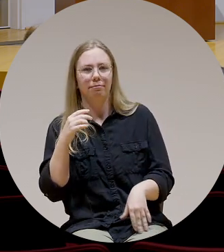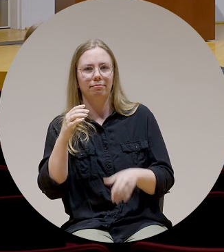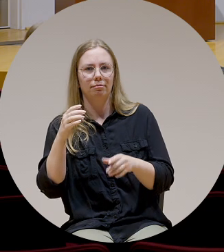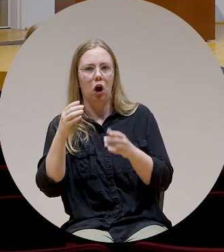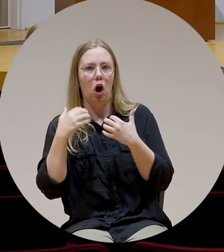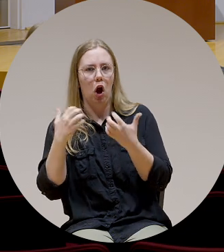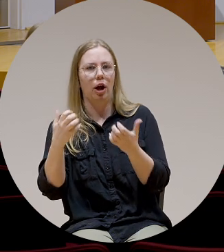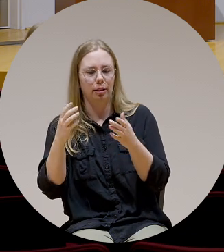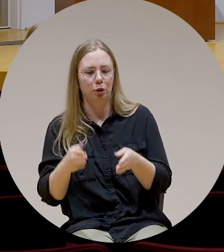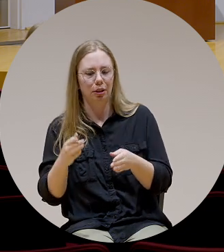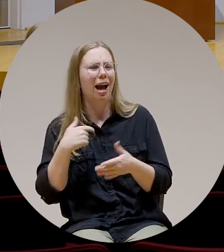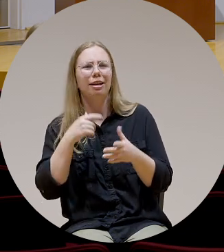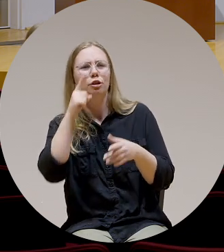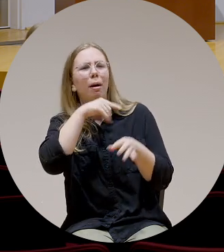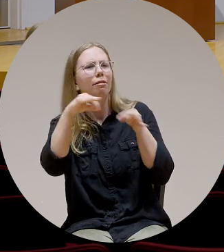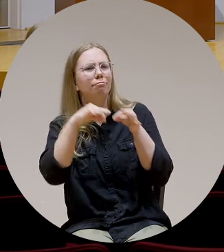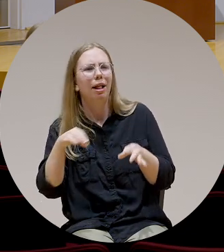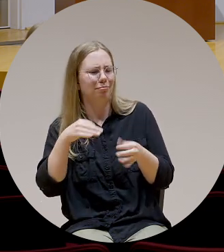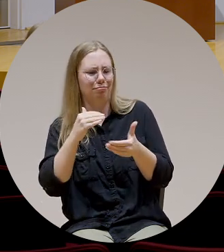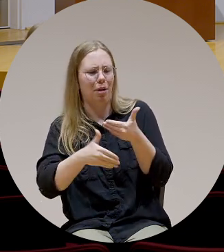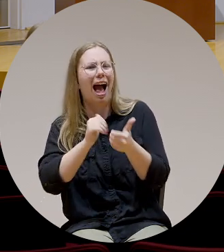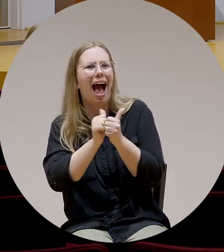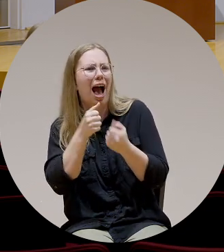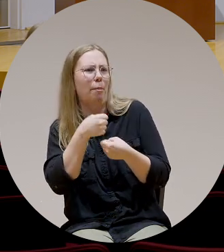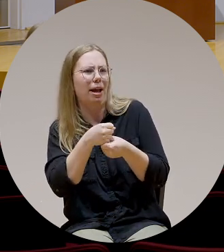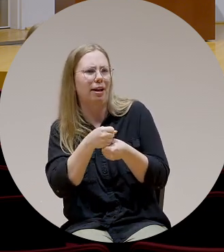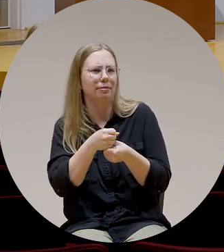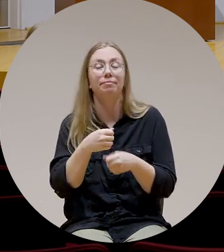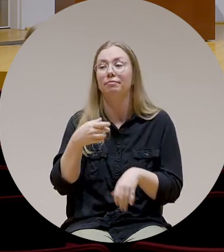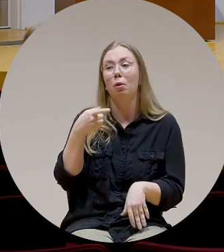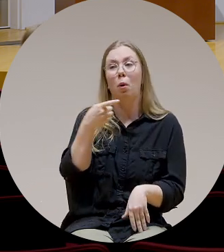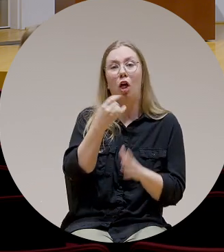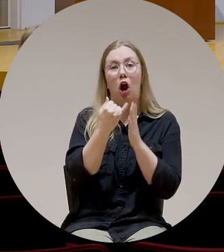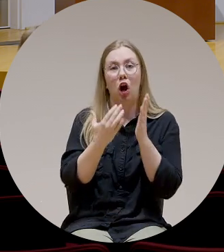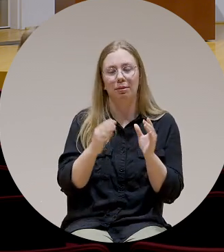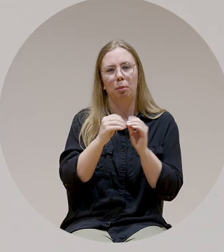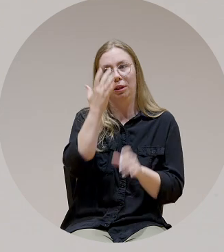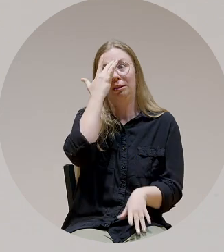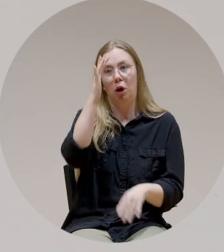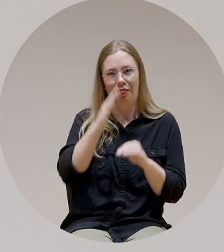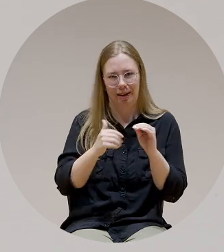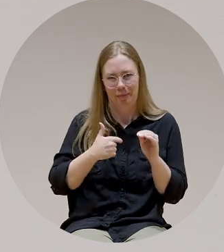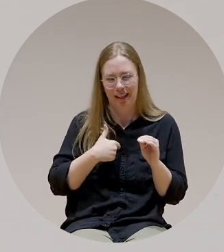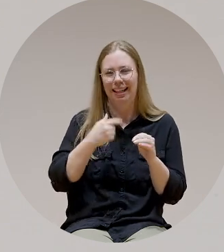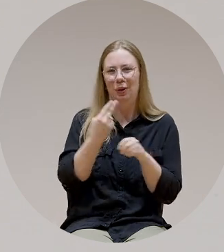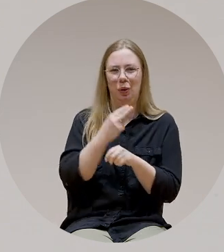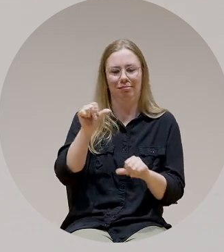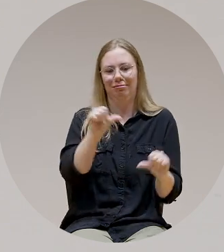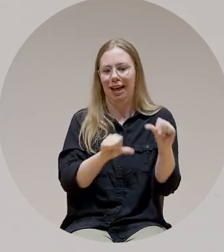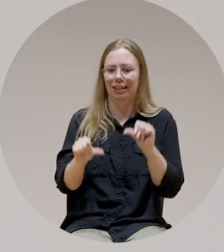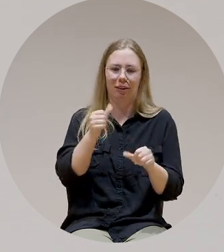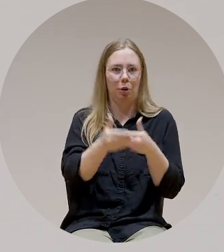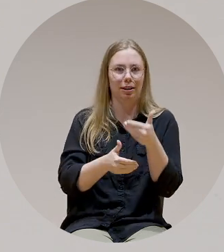she made that, because it's So she is infinitely smarter than I am and used scientific processes to create